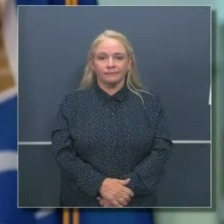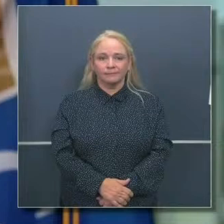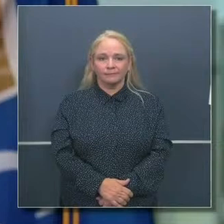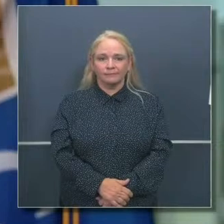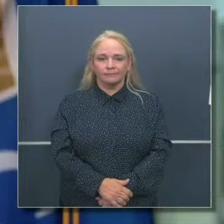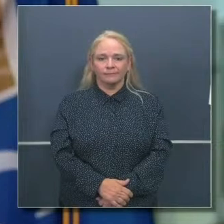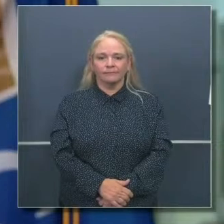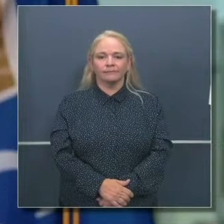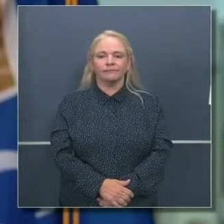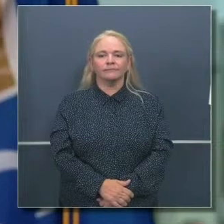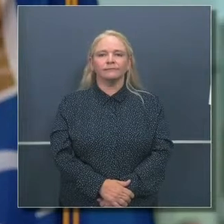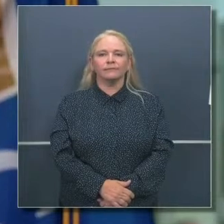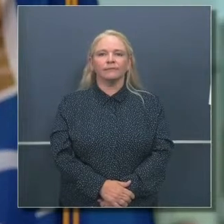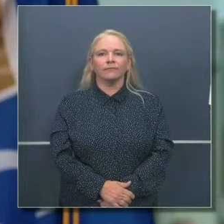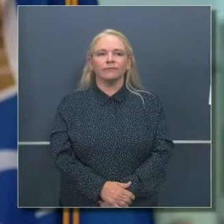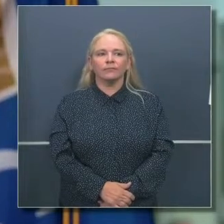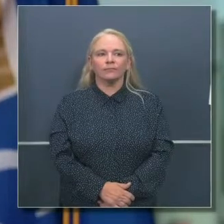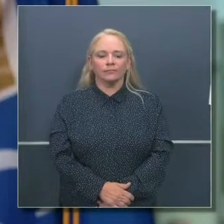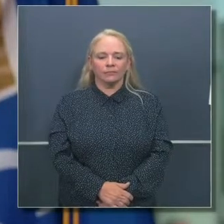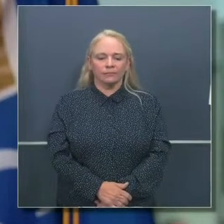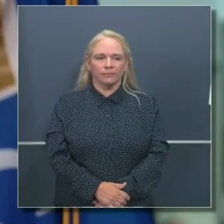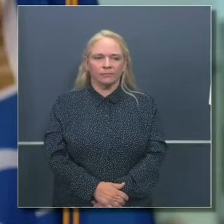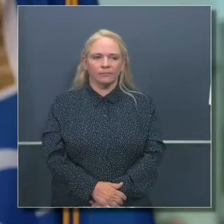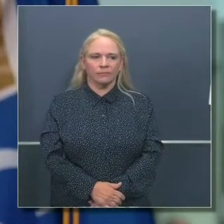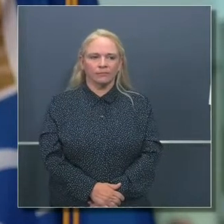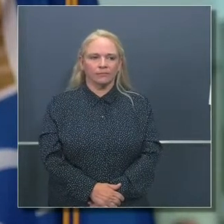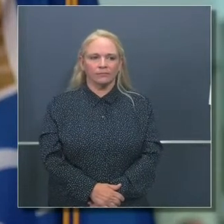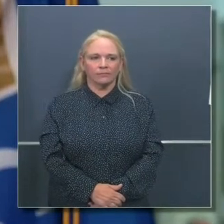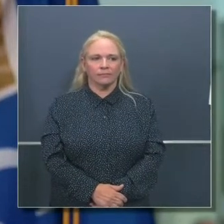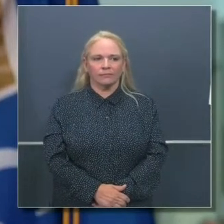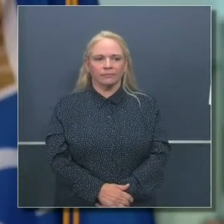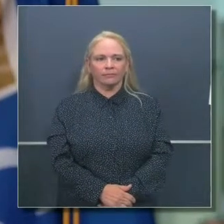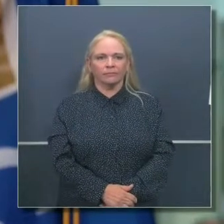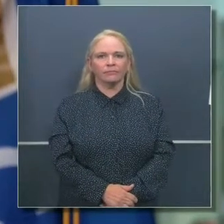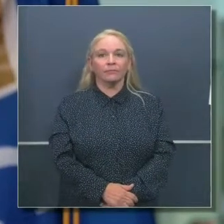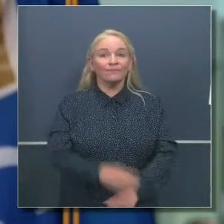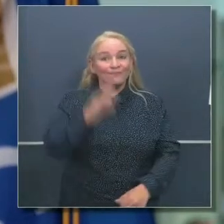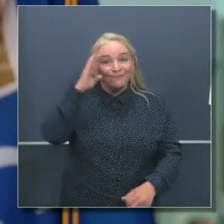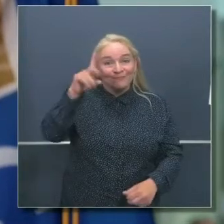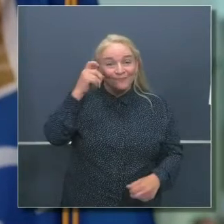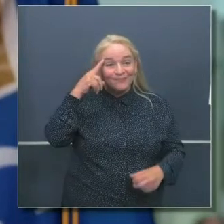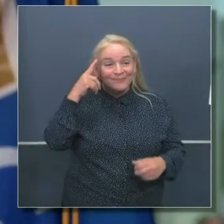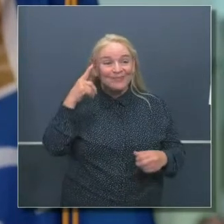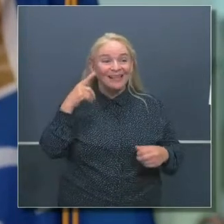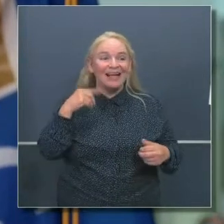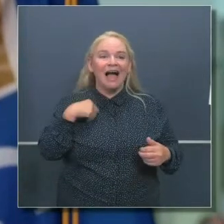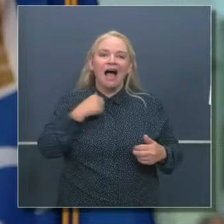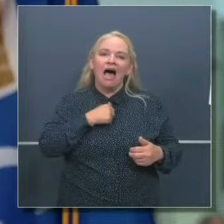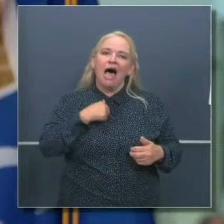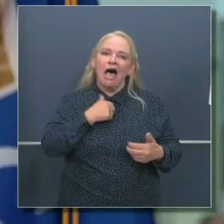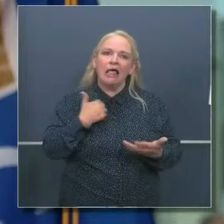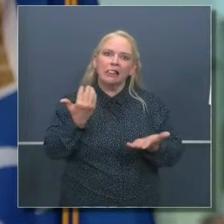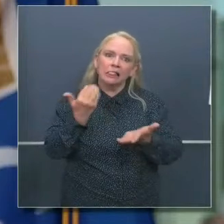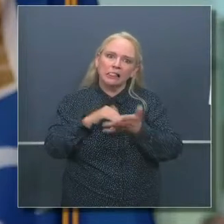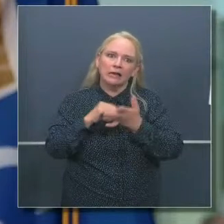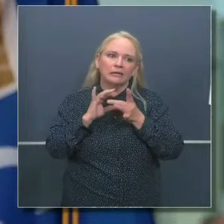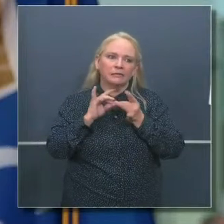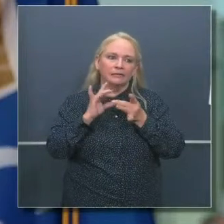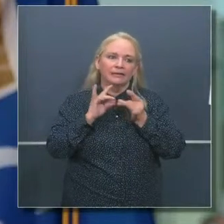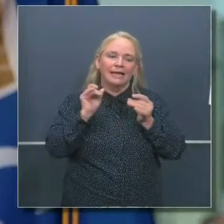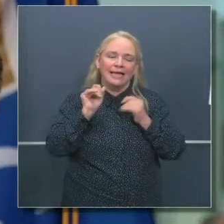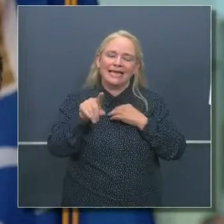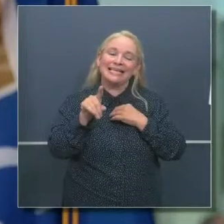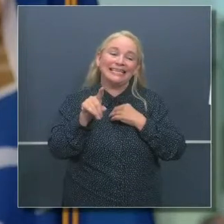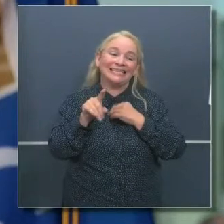Hi, Governor. Not to beat a badly limping horse here, but I want to get back to the enforcement question. I fear, Doug, perhaps you